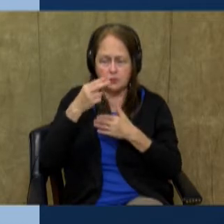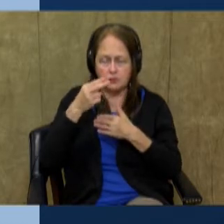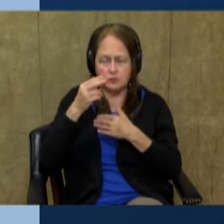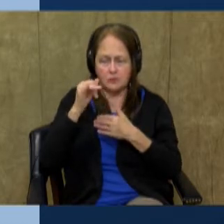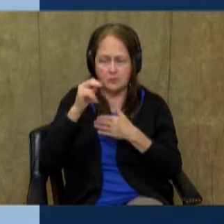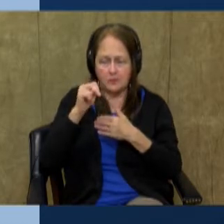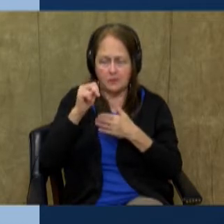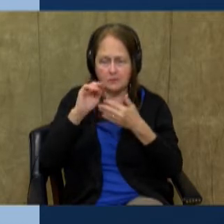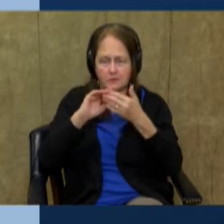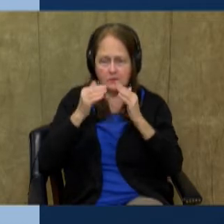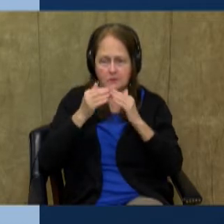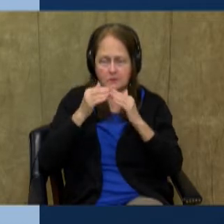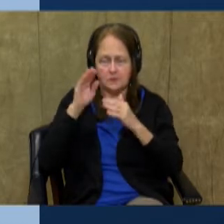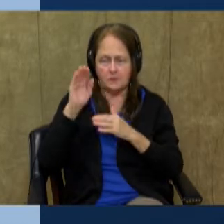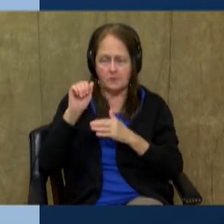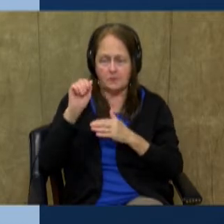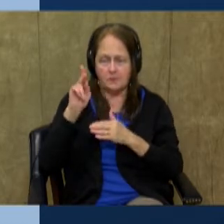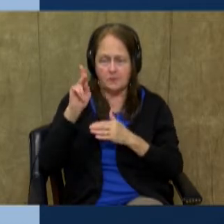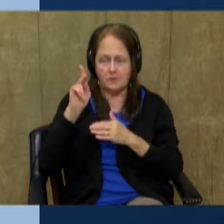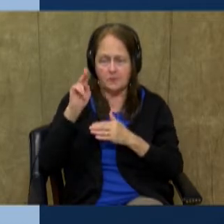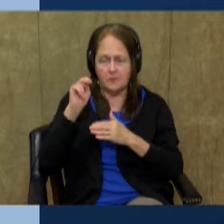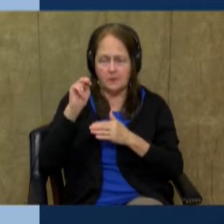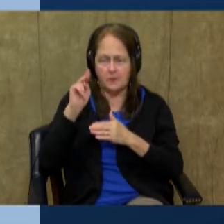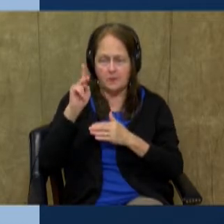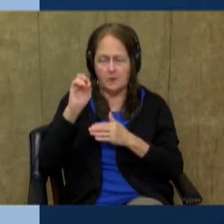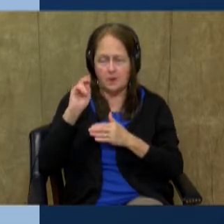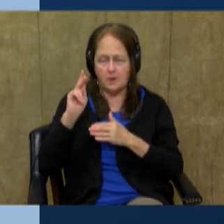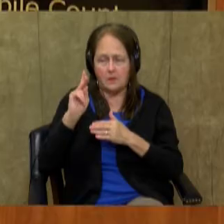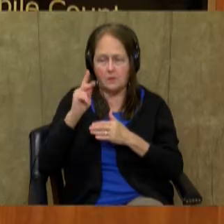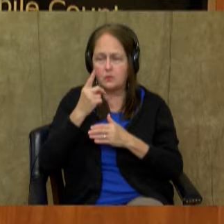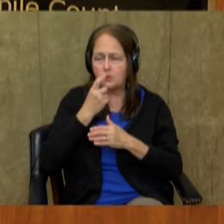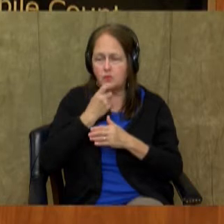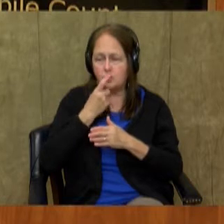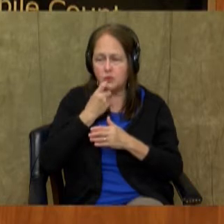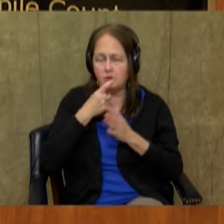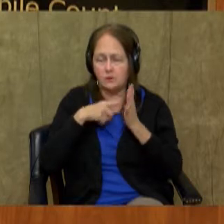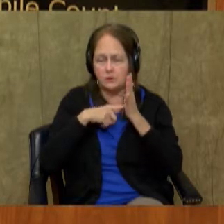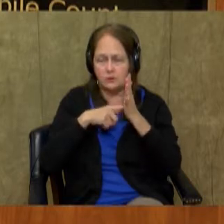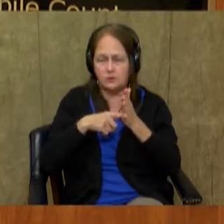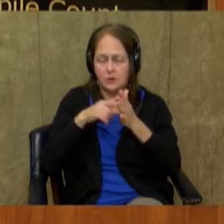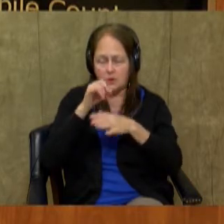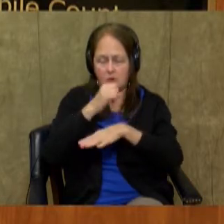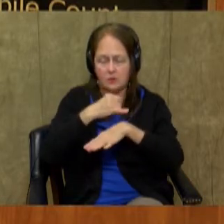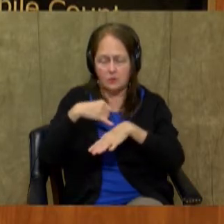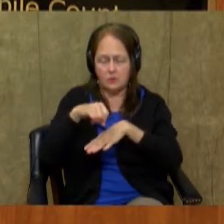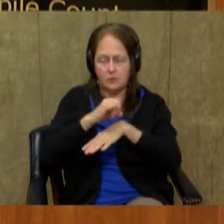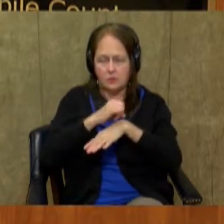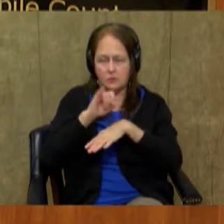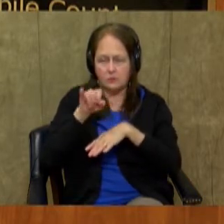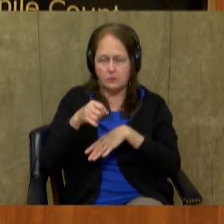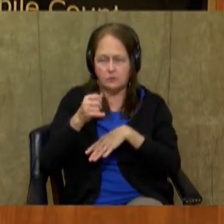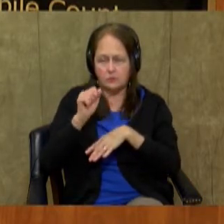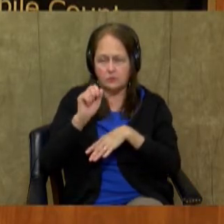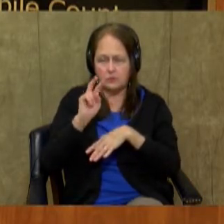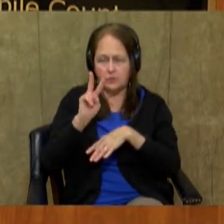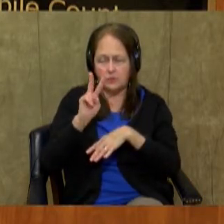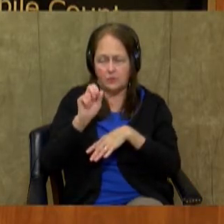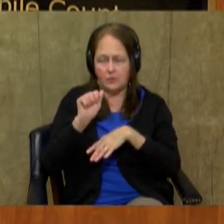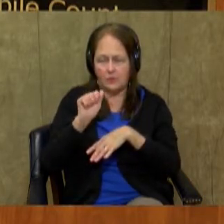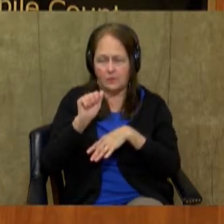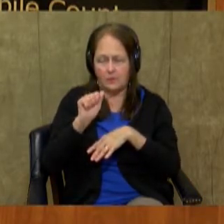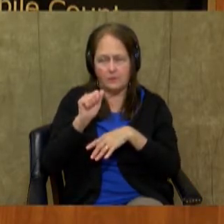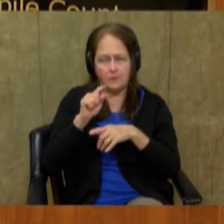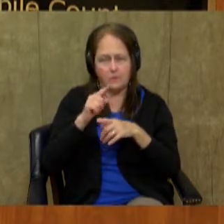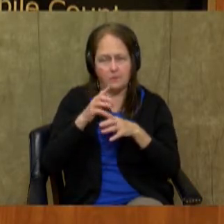near Bangkok. And then you can really see the red show up down here on the island of Java, which is the most populated